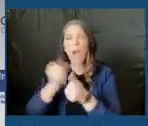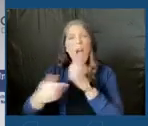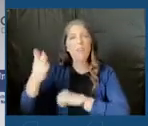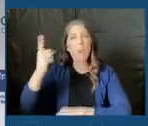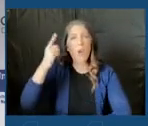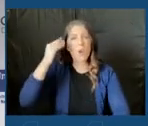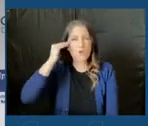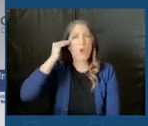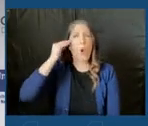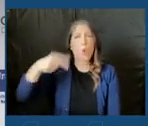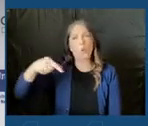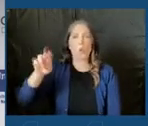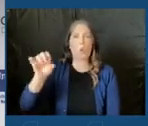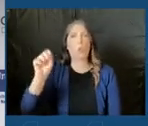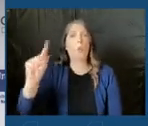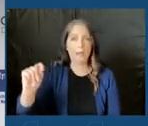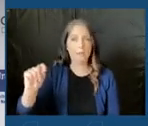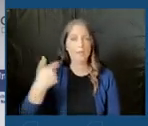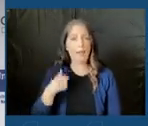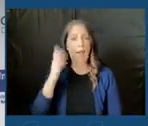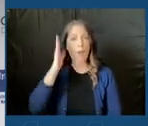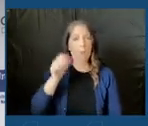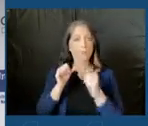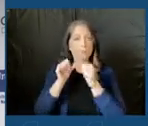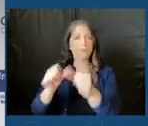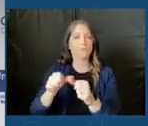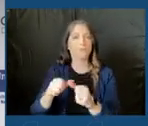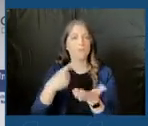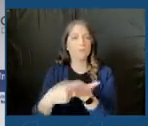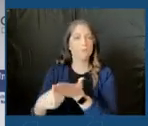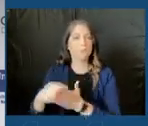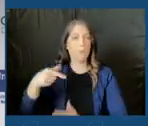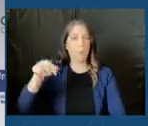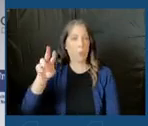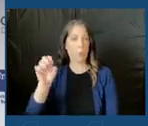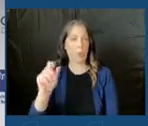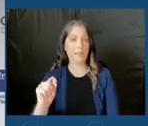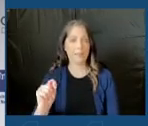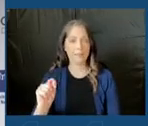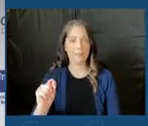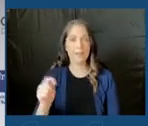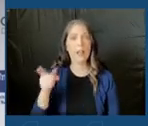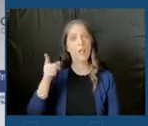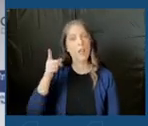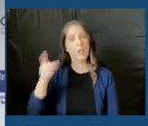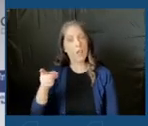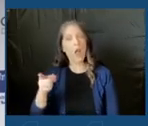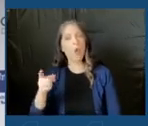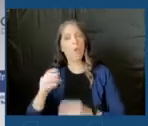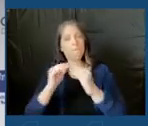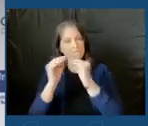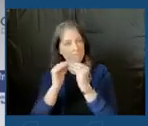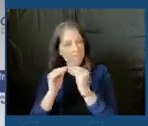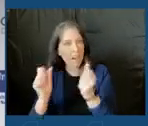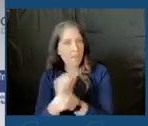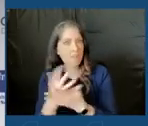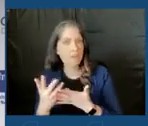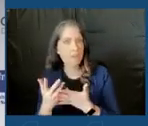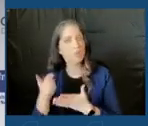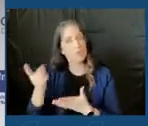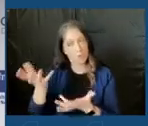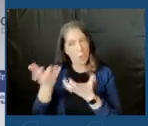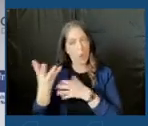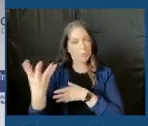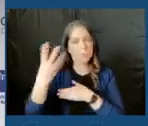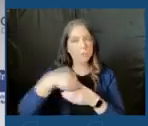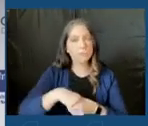continue to talk about Quest as being on the front line of righting the wrongs of the past. And you want to be with us on that, and to have the